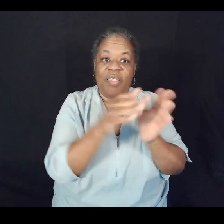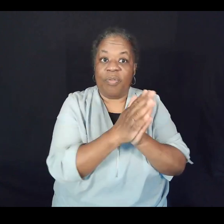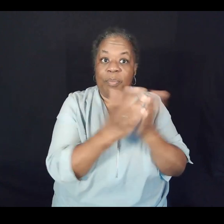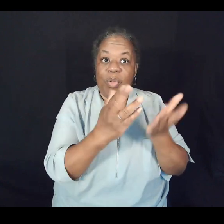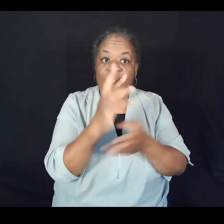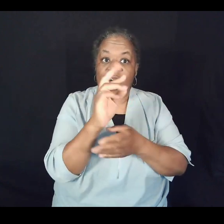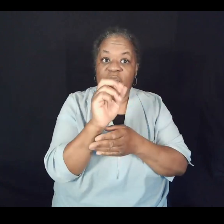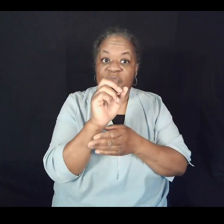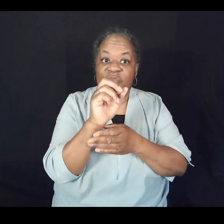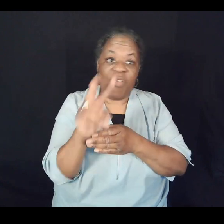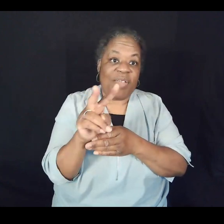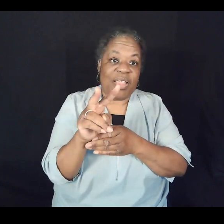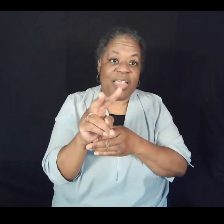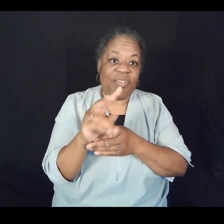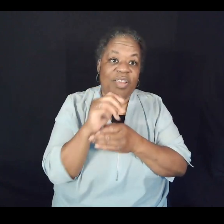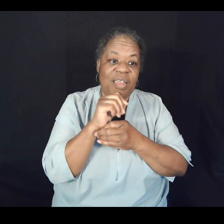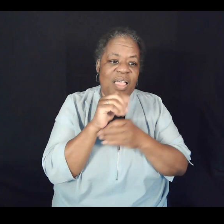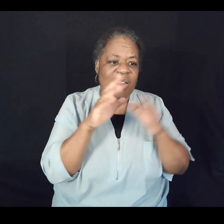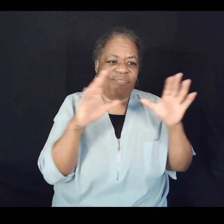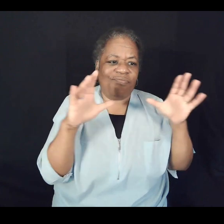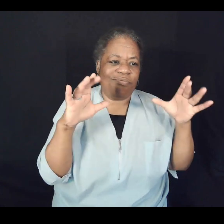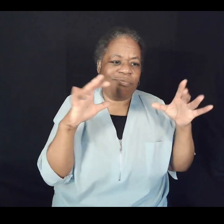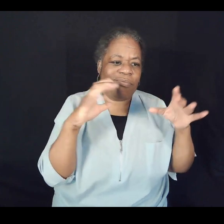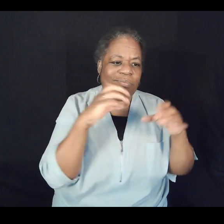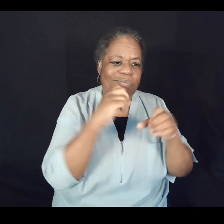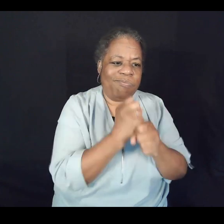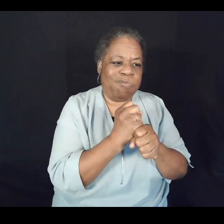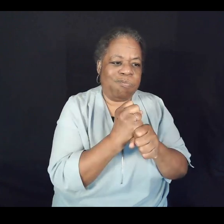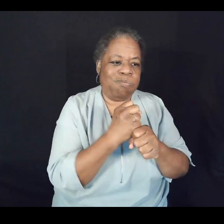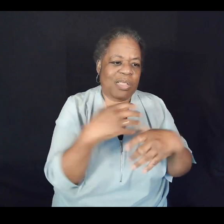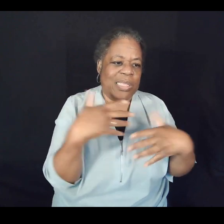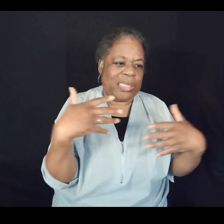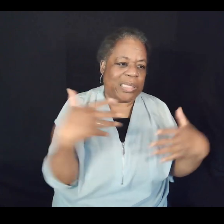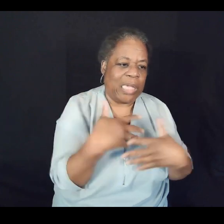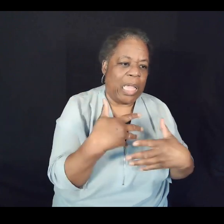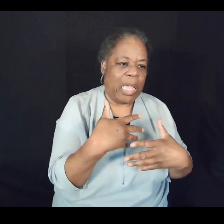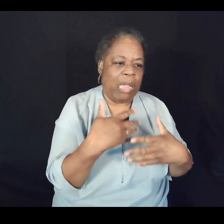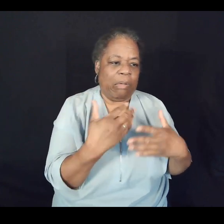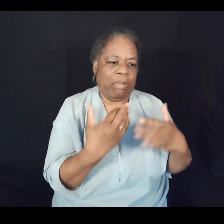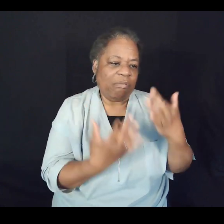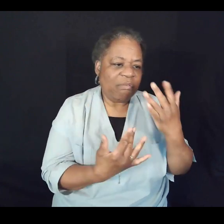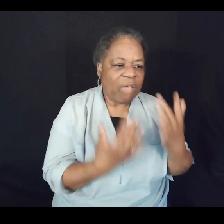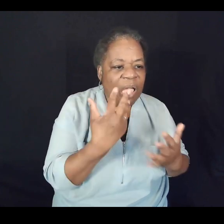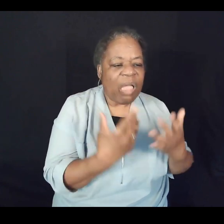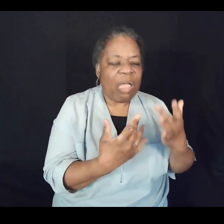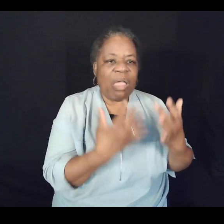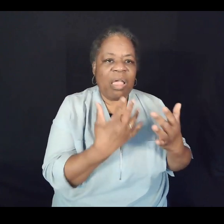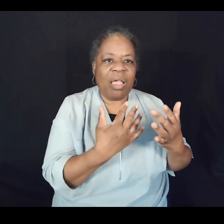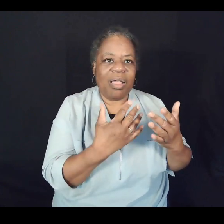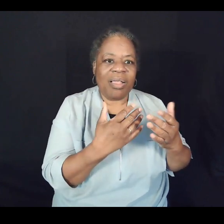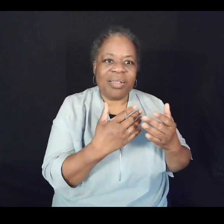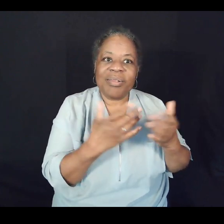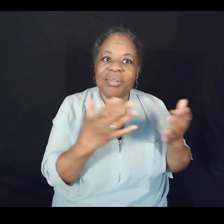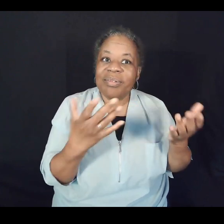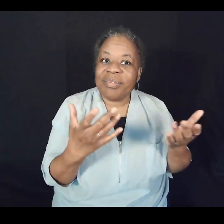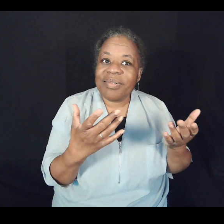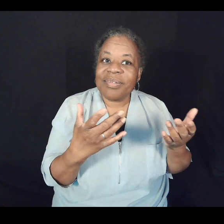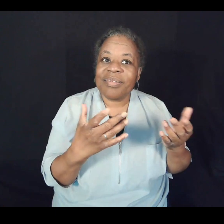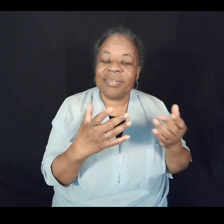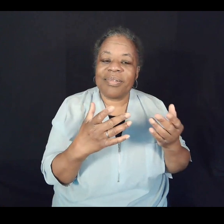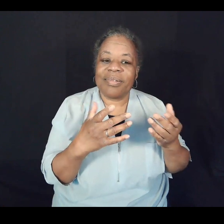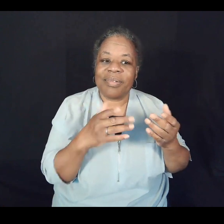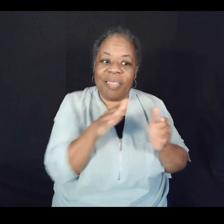that caricature of scary hellfire and brimstone, but instead it's a